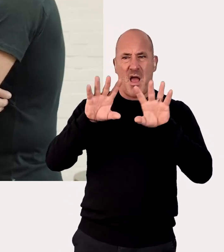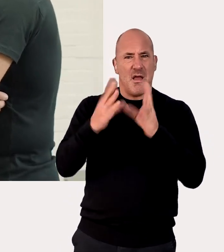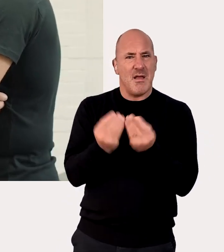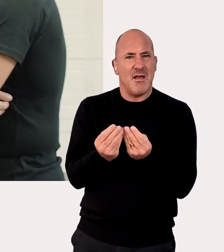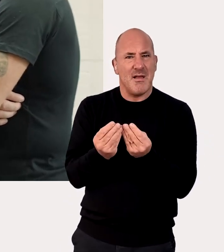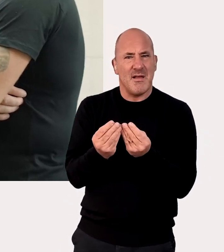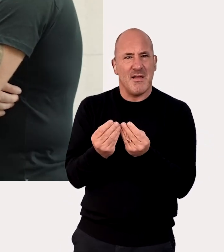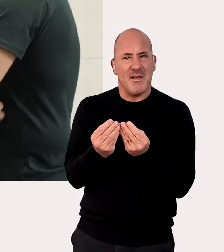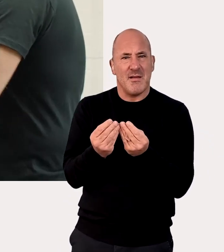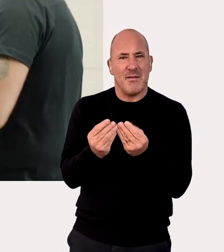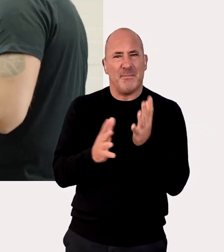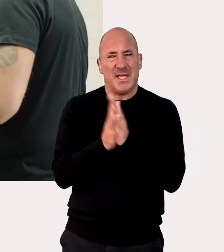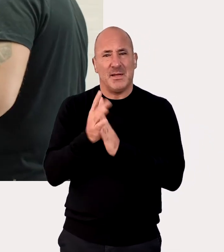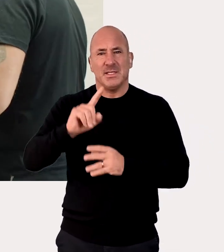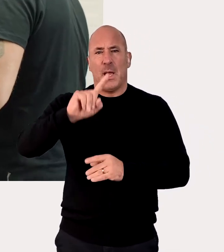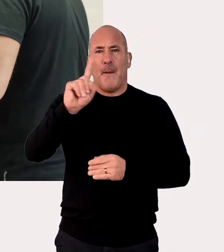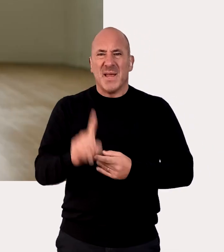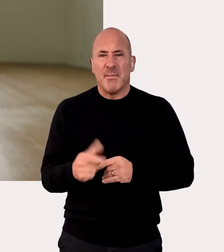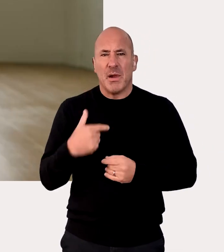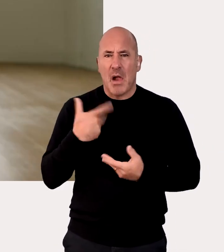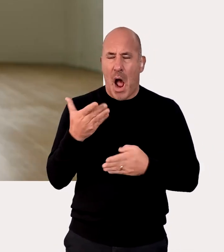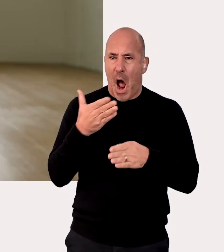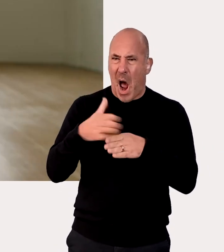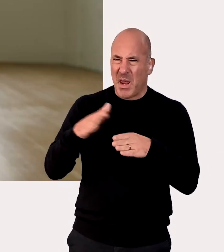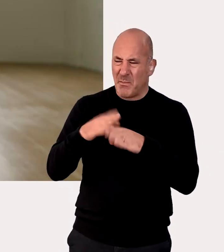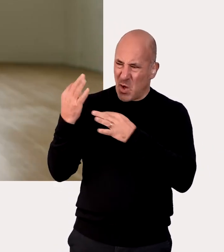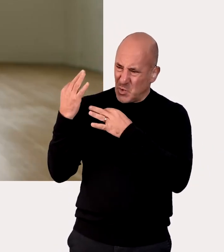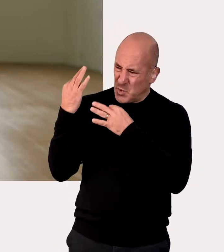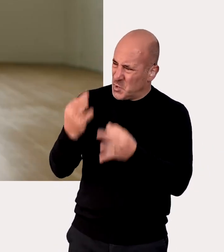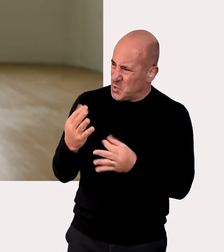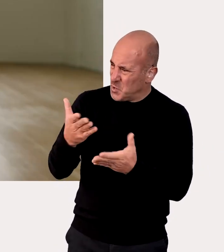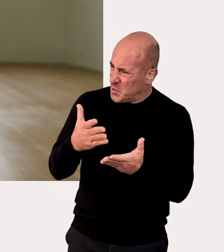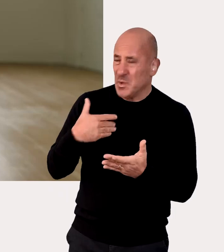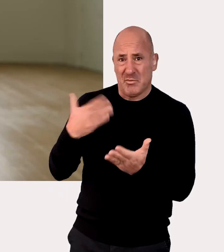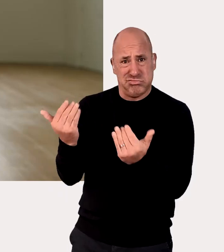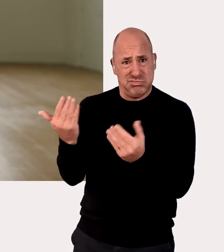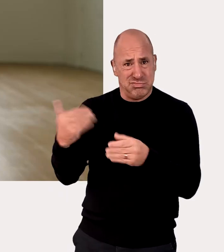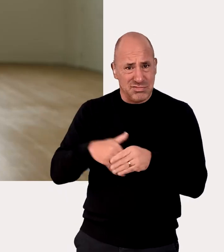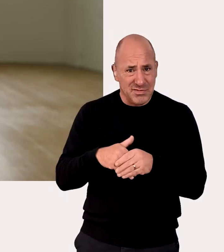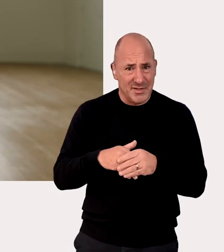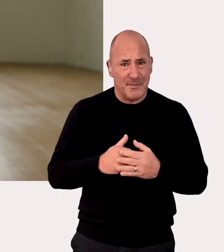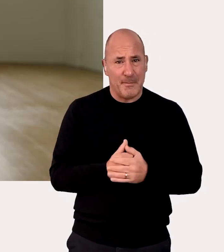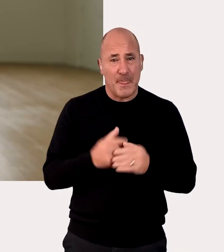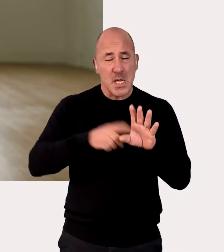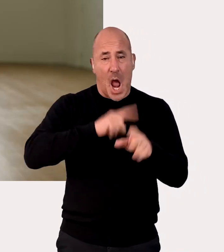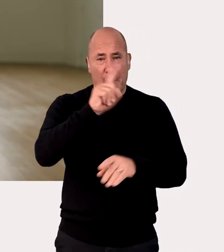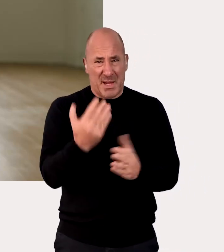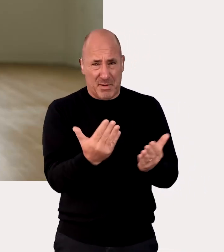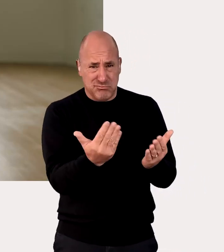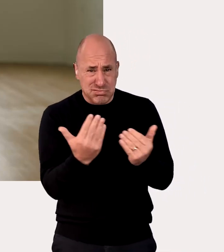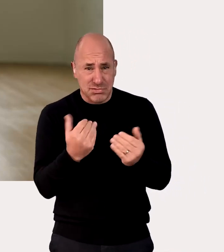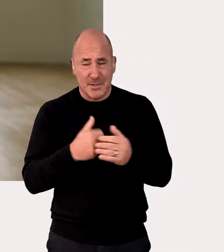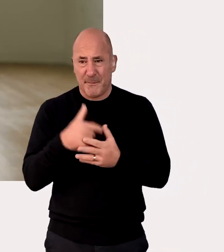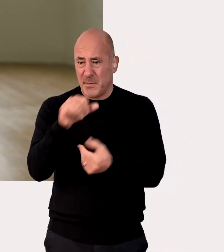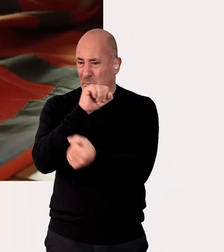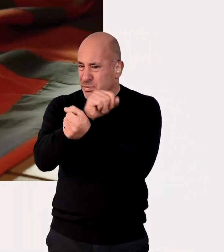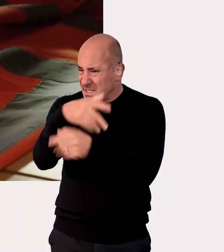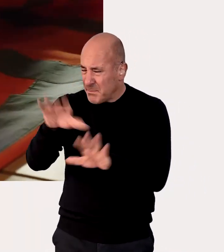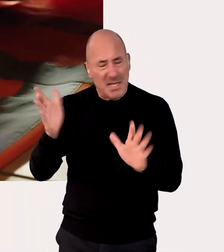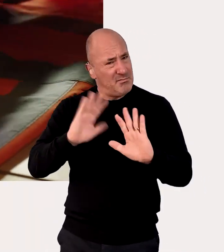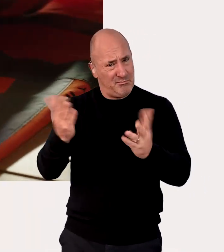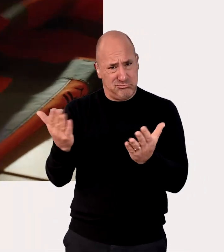of society as a whole. So we want to employ people who've been unemployed for a while. We want to employ a lot of young